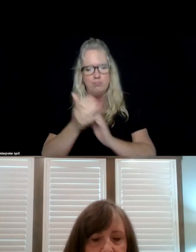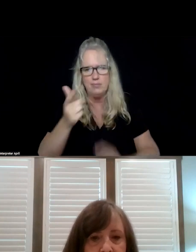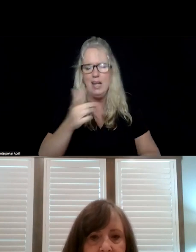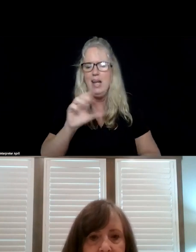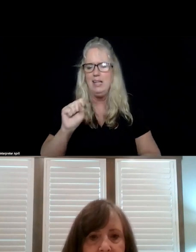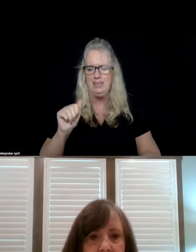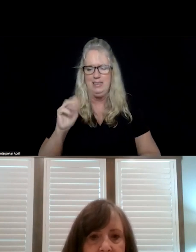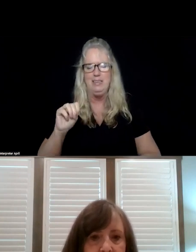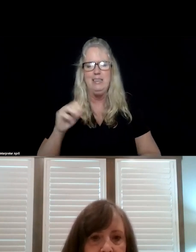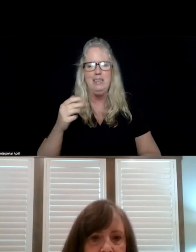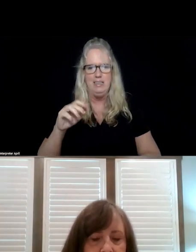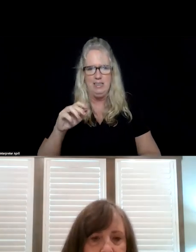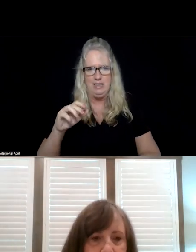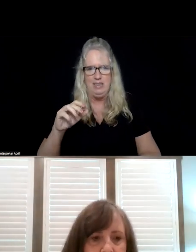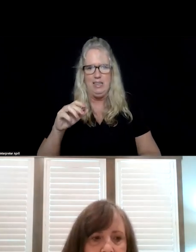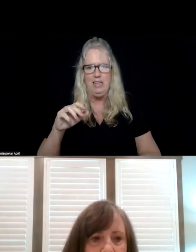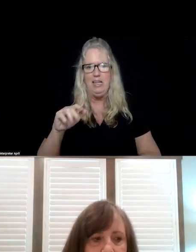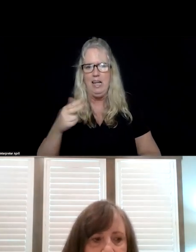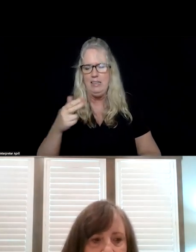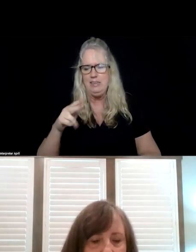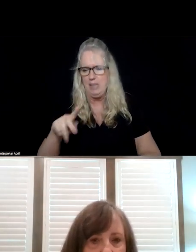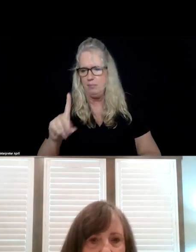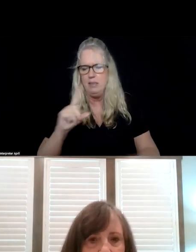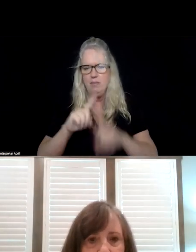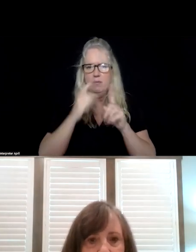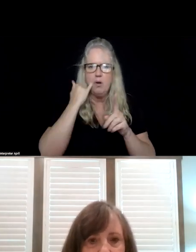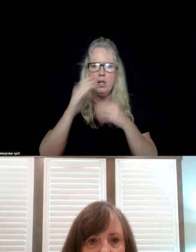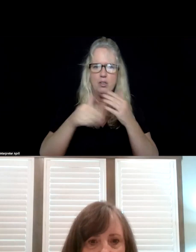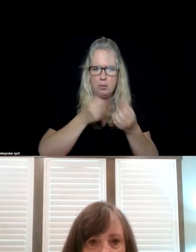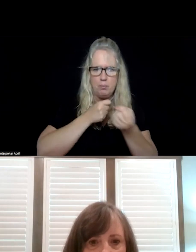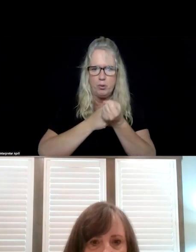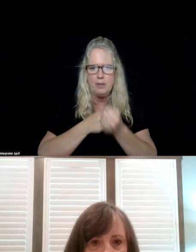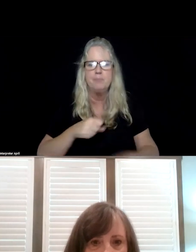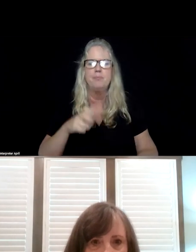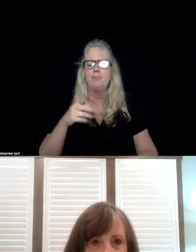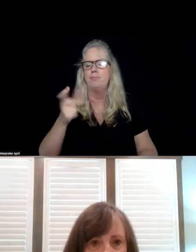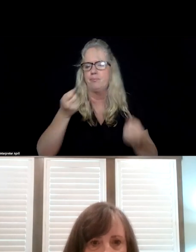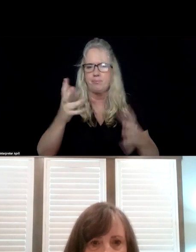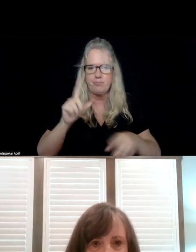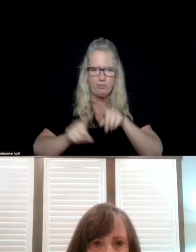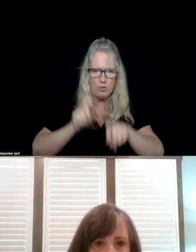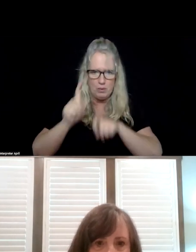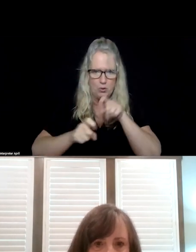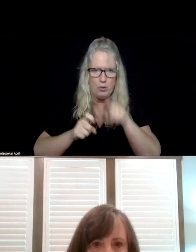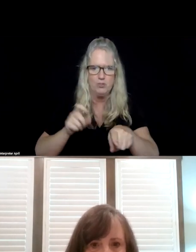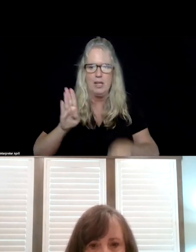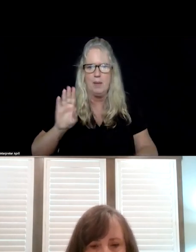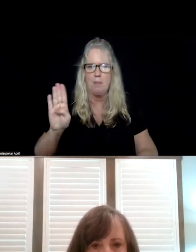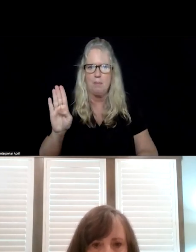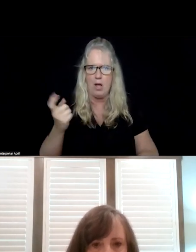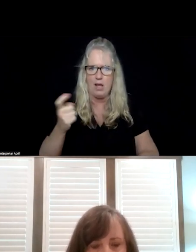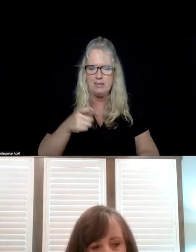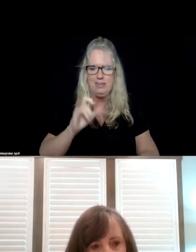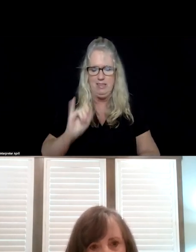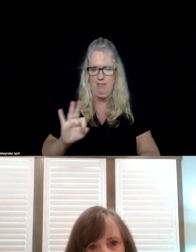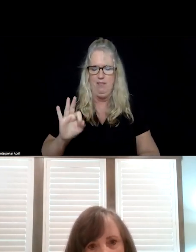SAMHSA, for the partnership and funding this paper. There are a lot of questions in the chat box about this, whether or